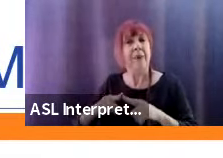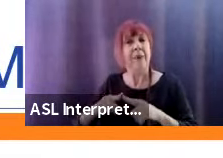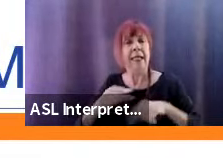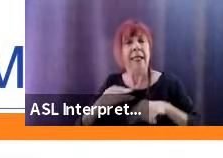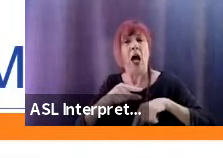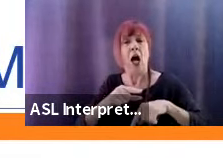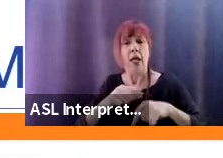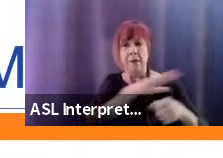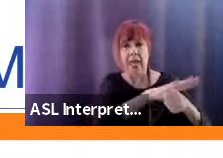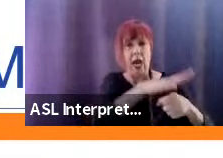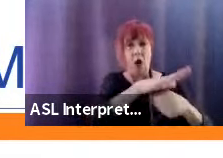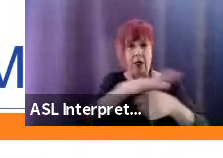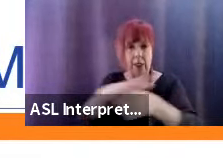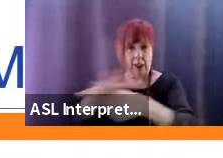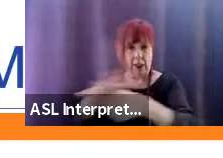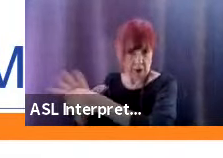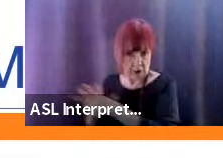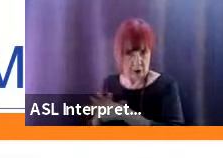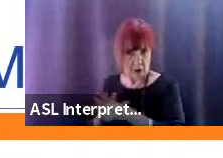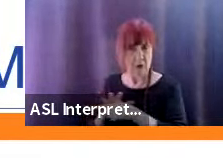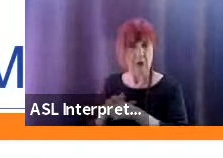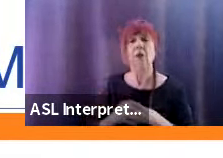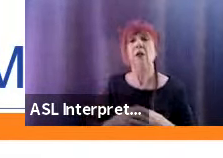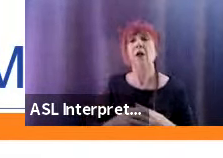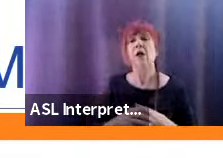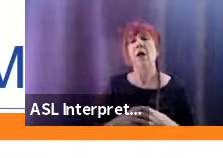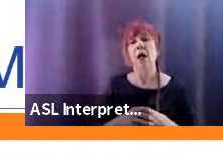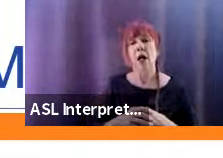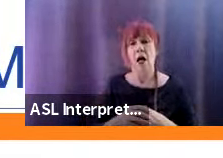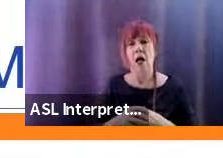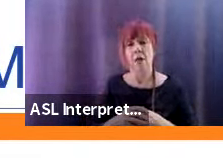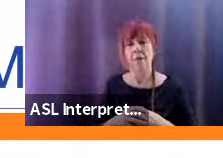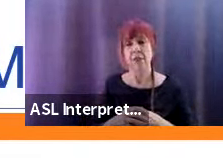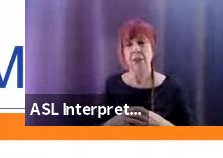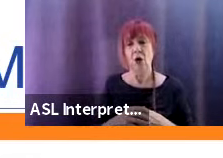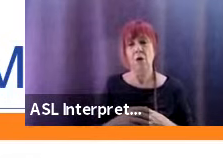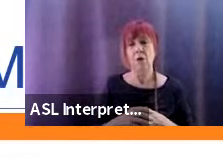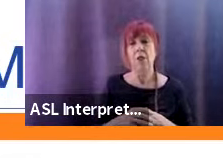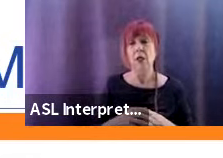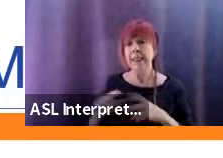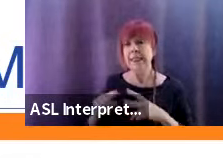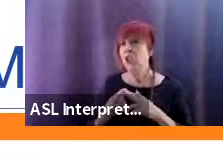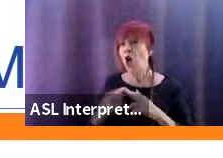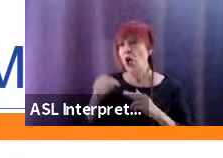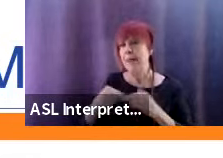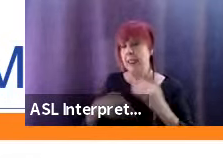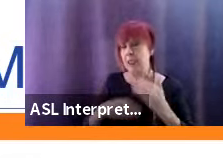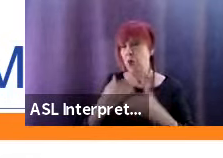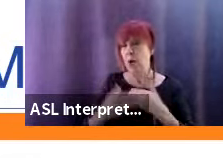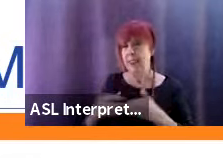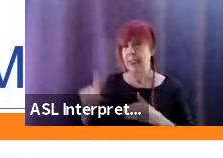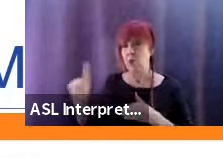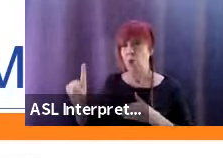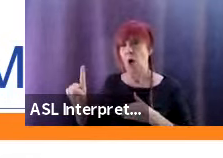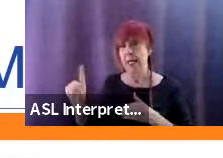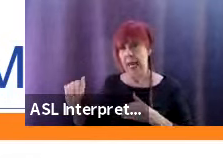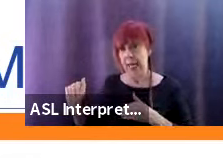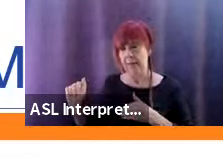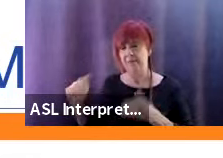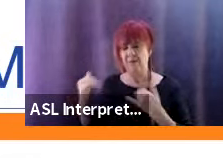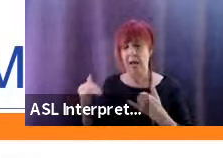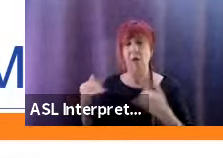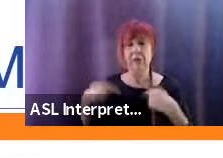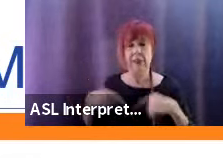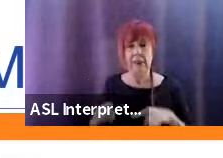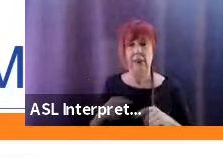since even when we were doing 1A, but we're doing it with the population that's eligible today. So we look at the over 65 population plus the